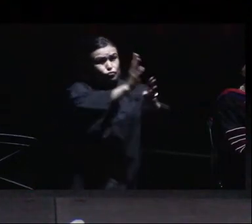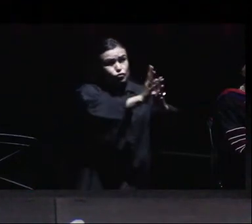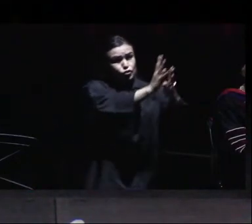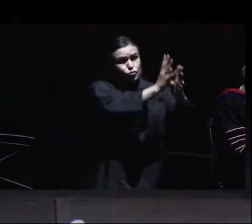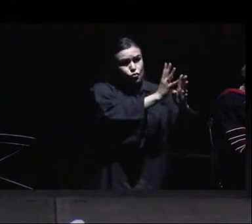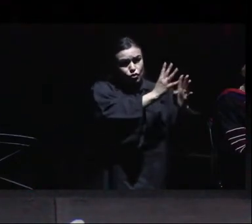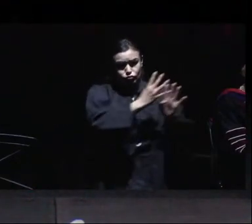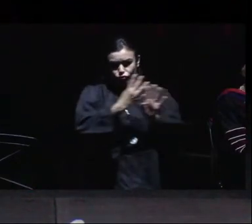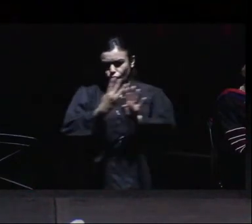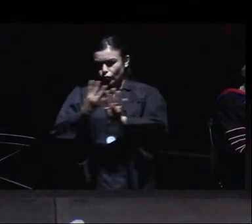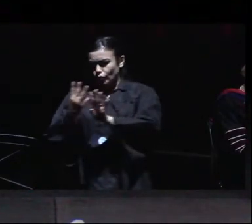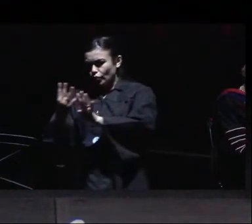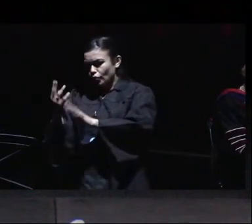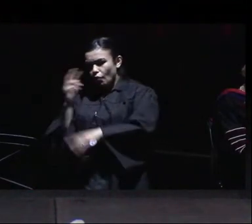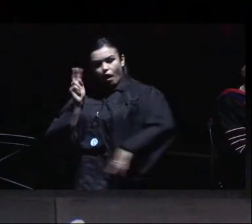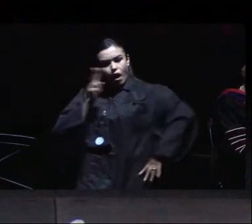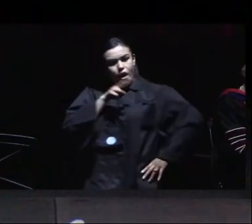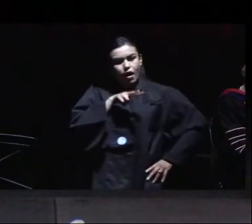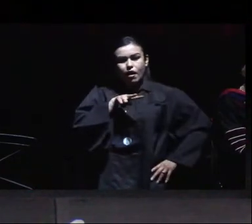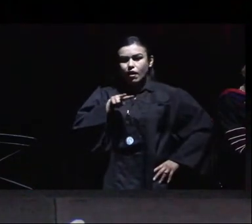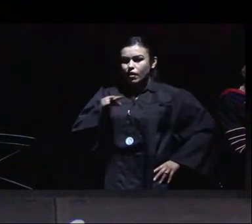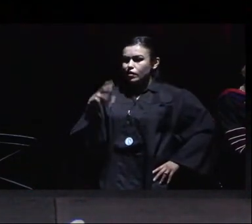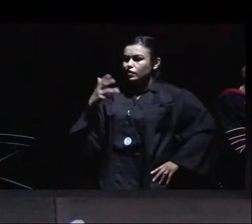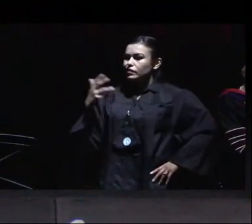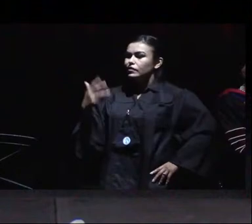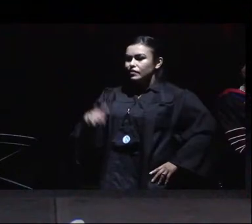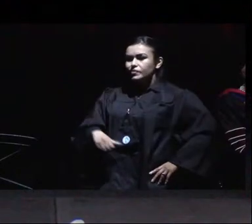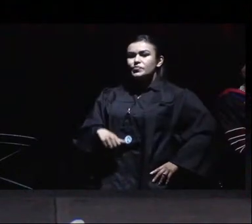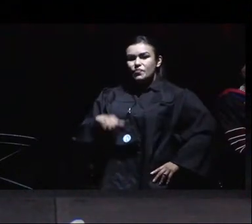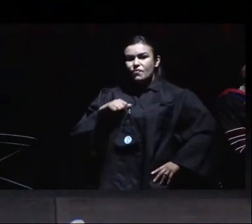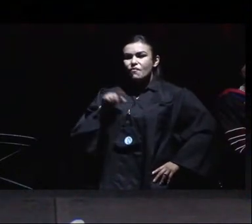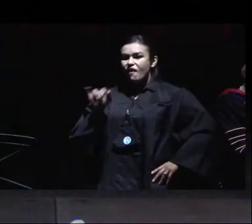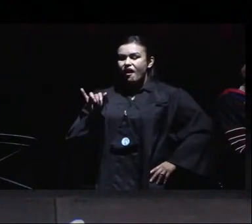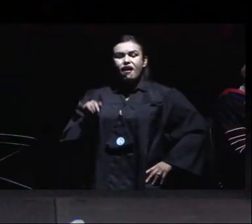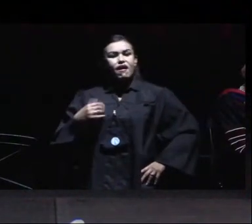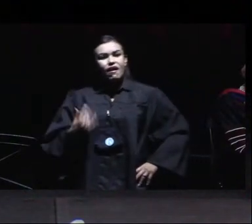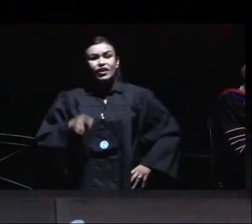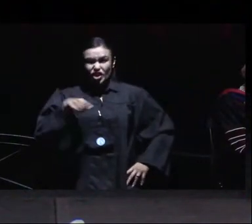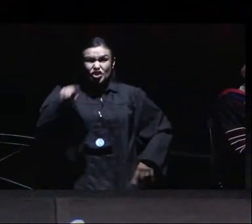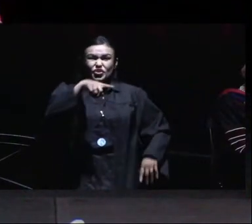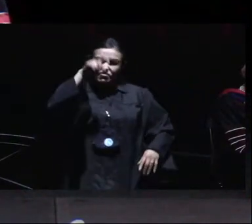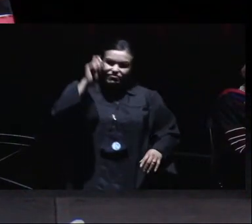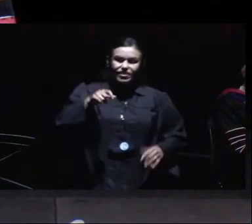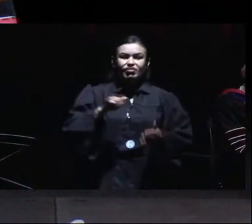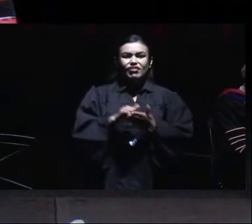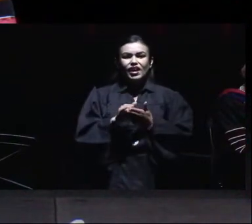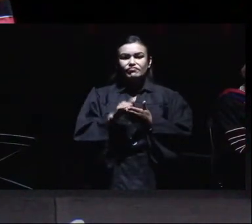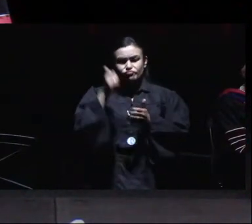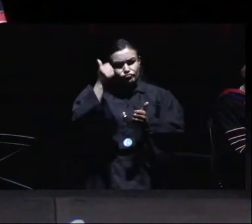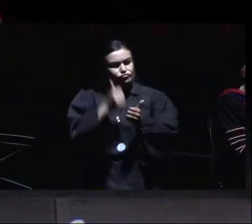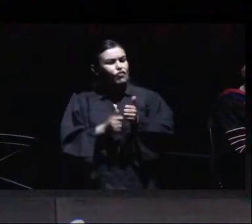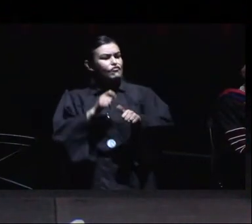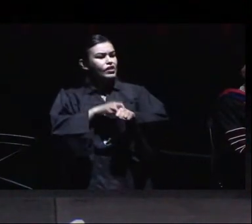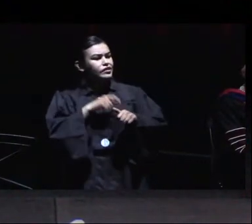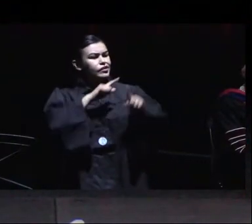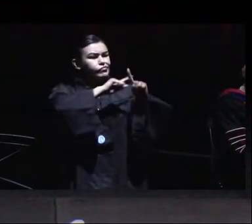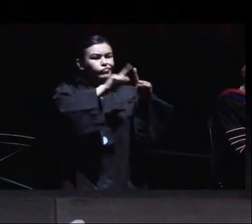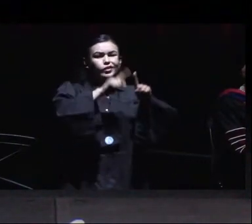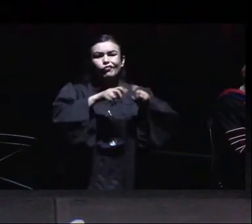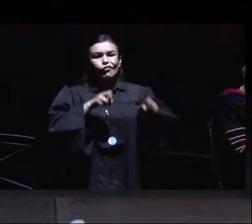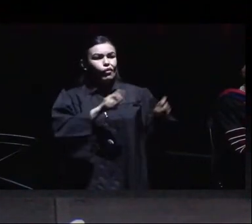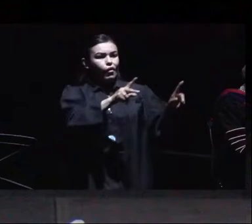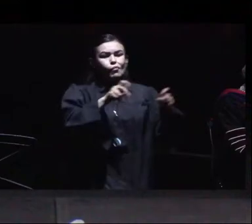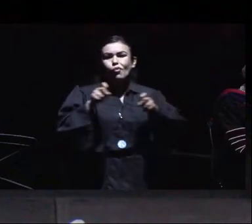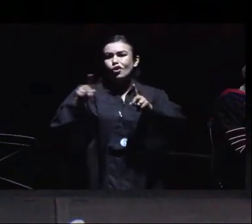today. Remember that. You'll need that every time you go into the different roles and the different